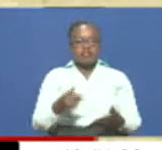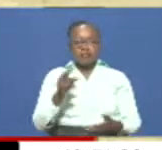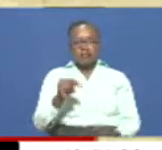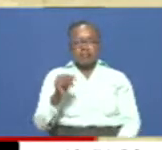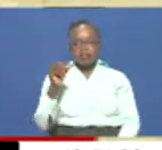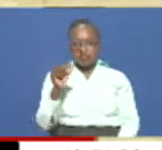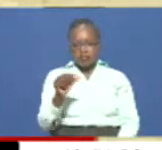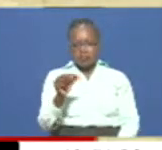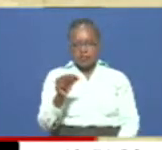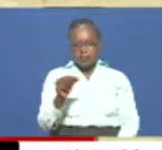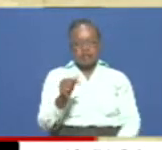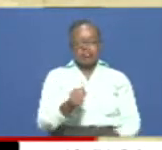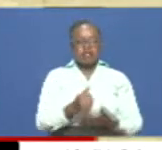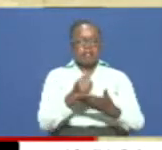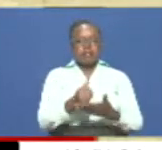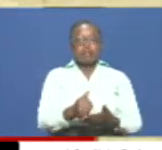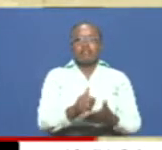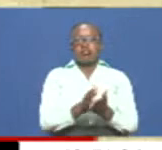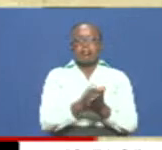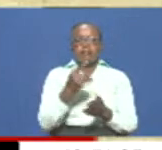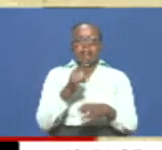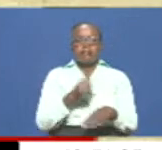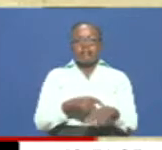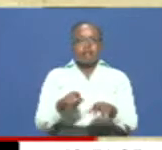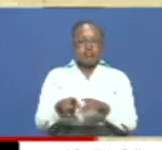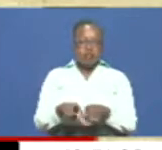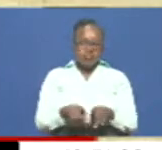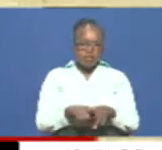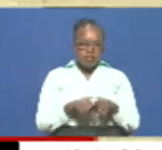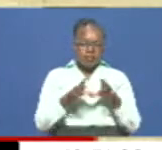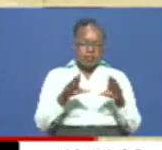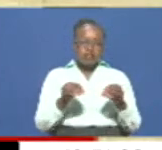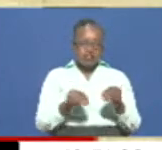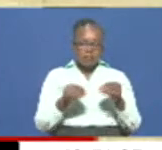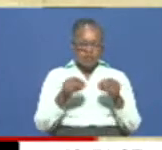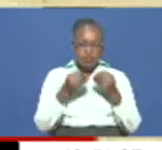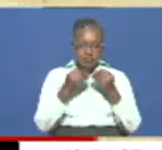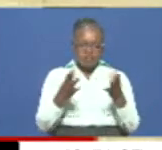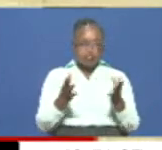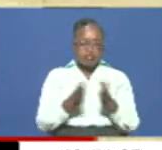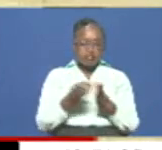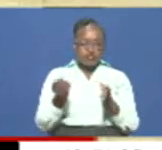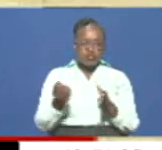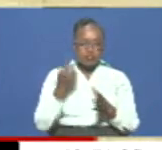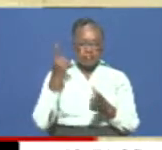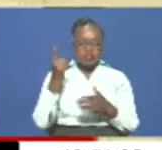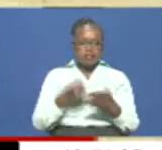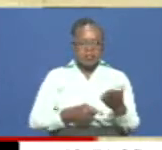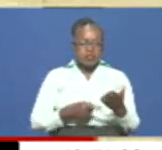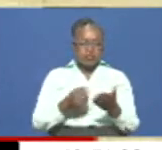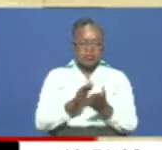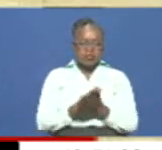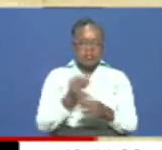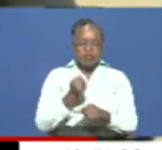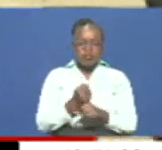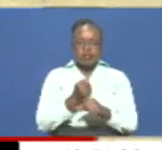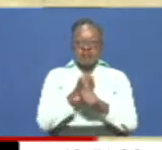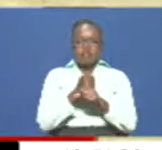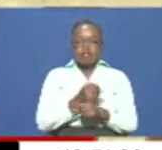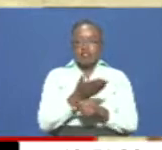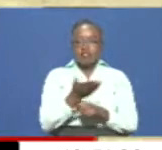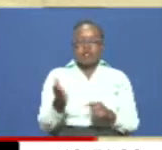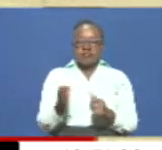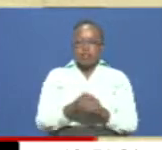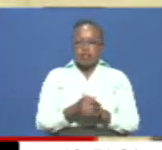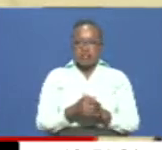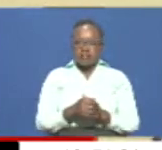assist them. And I think this is the right moment also to receive the information, and they will understand exactly what needs to be done for their protection. Just give a hand. Maybe